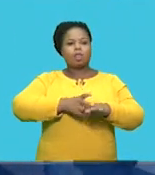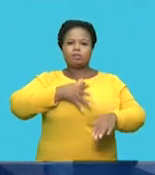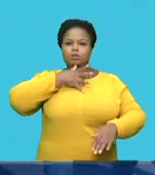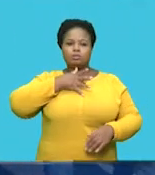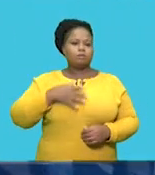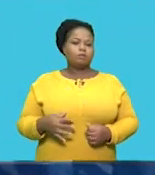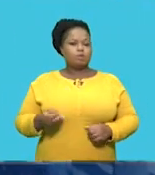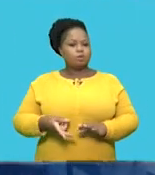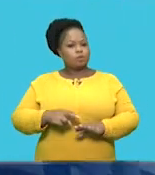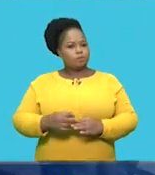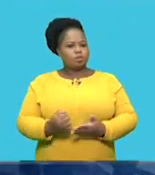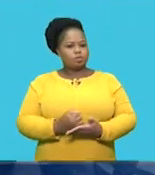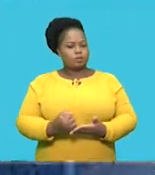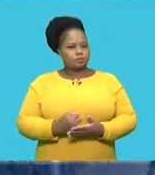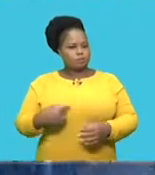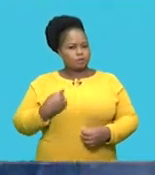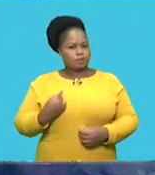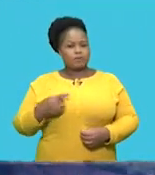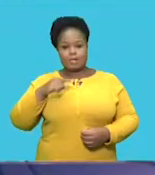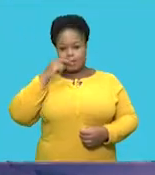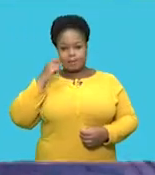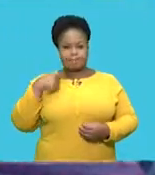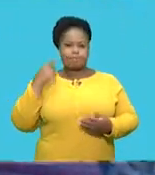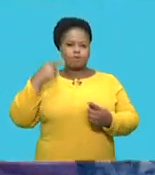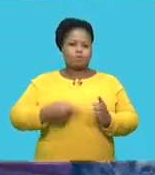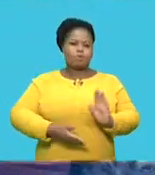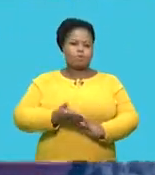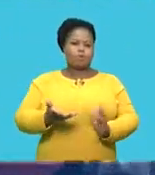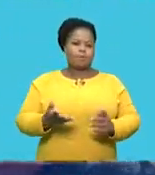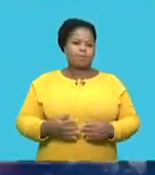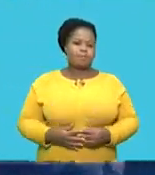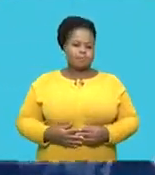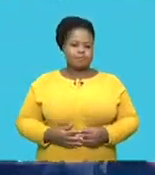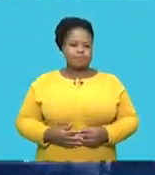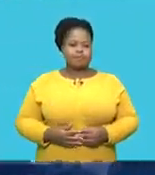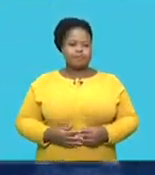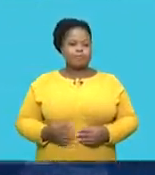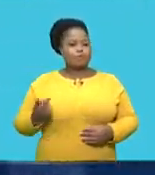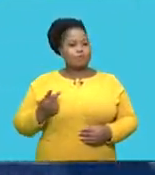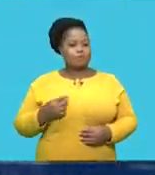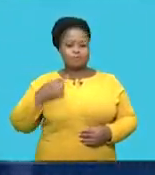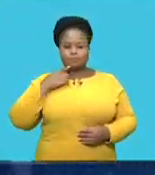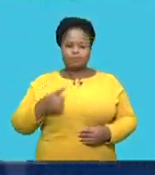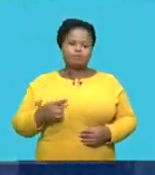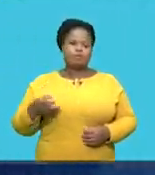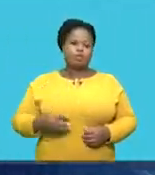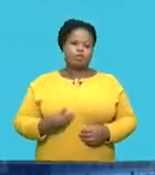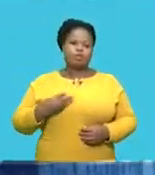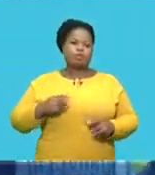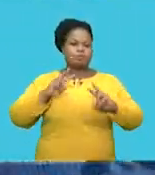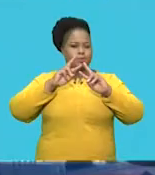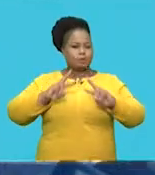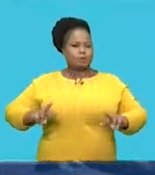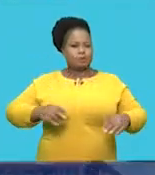our cars, you register yourselves in terms of your name and destination. Qabanisa o phepheditse kgotso, khutso le